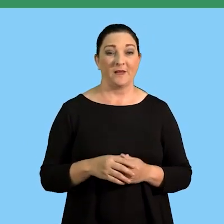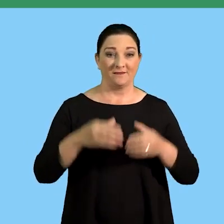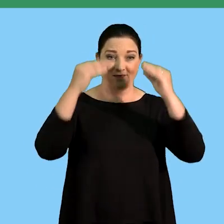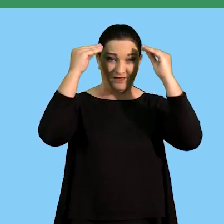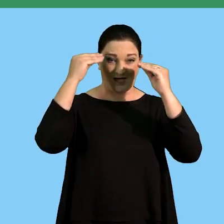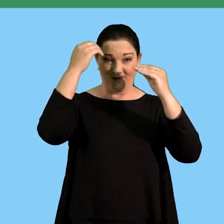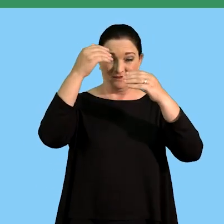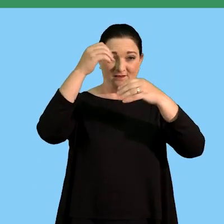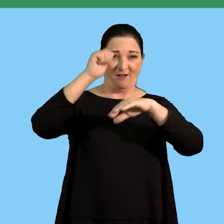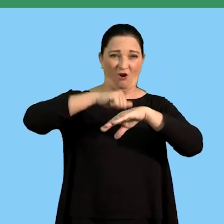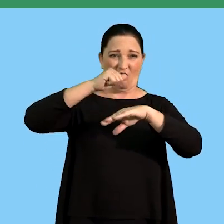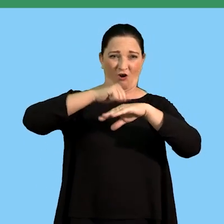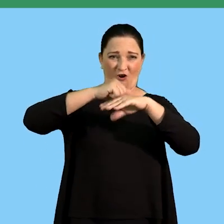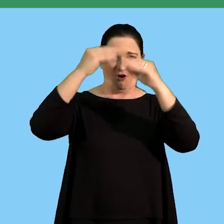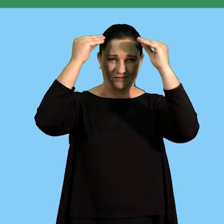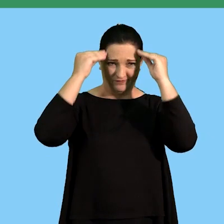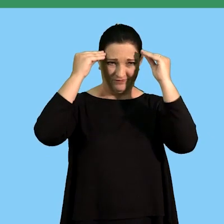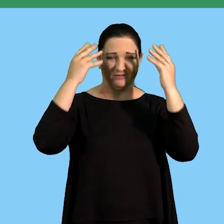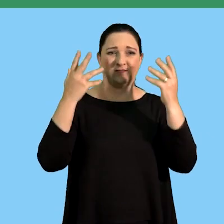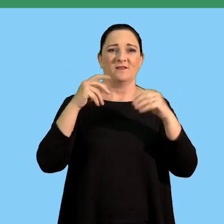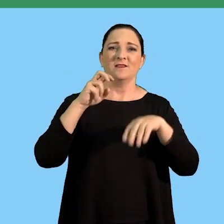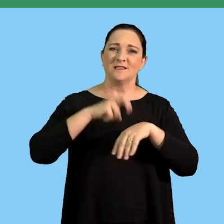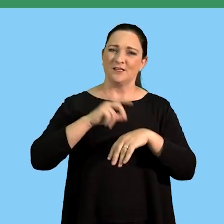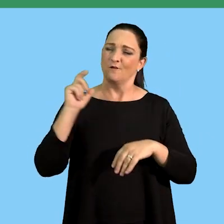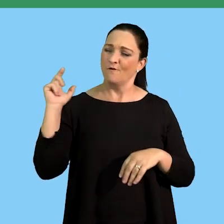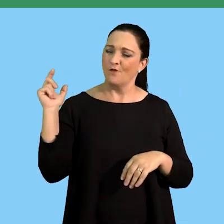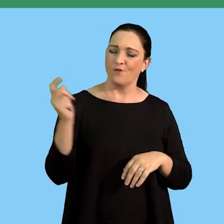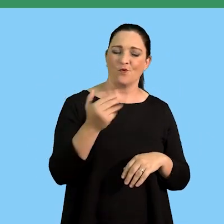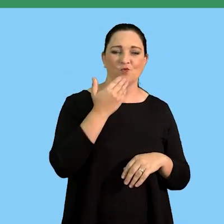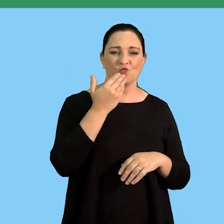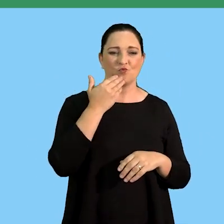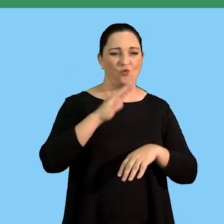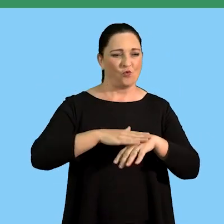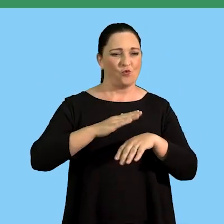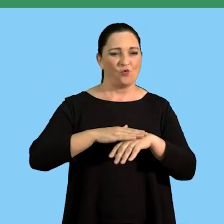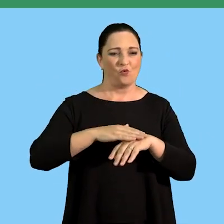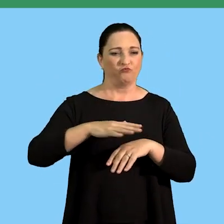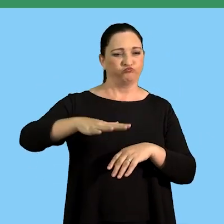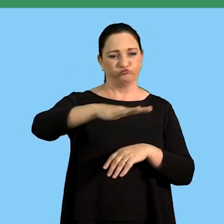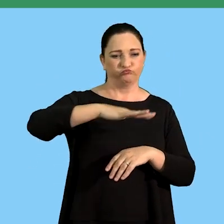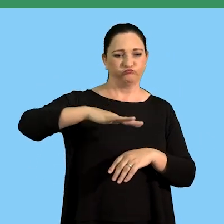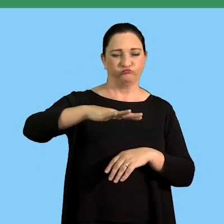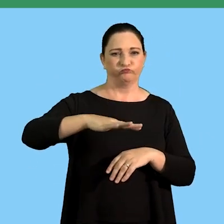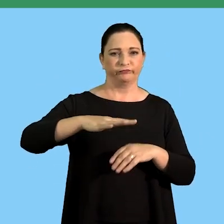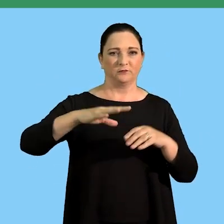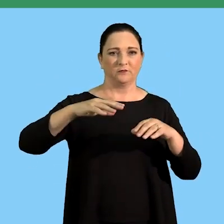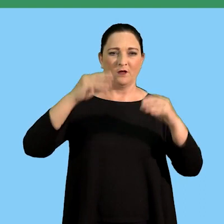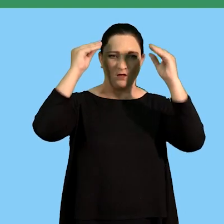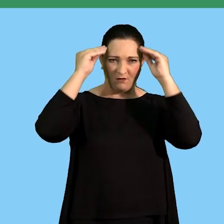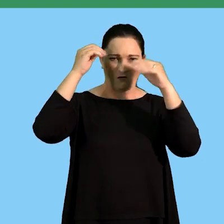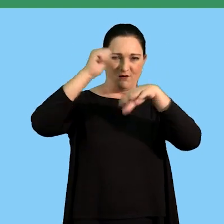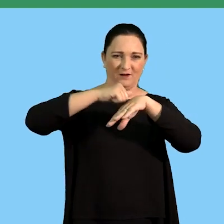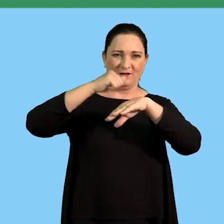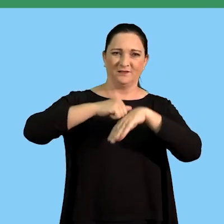Hard hats should also be worn on construction sites by everyone on the site. Now, a hard hat,